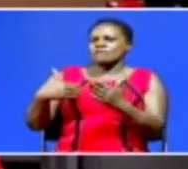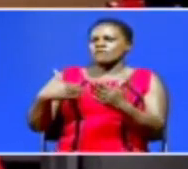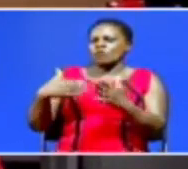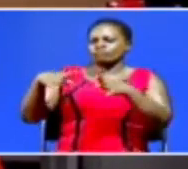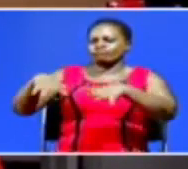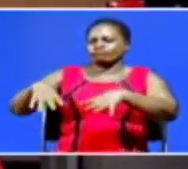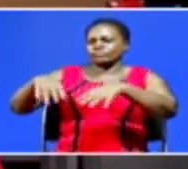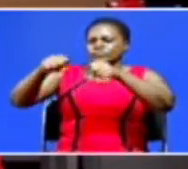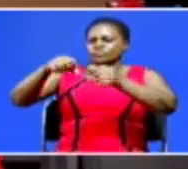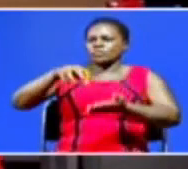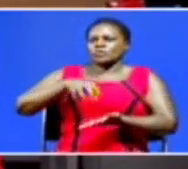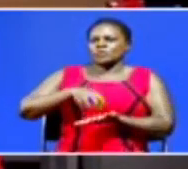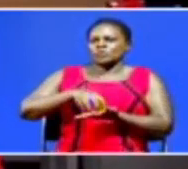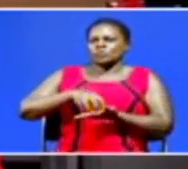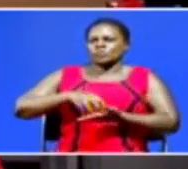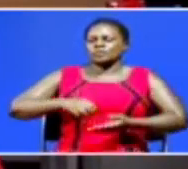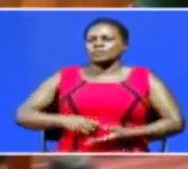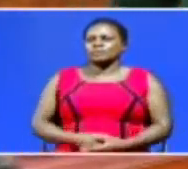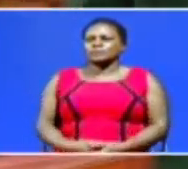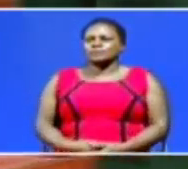can assume that position.